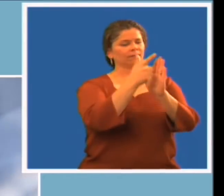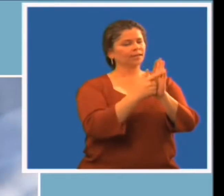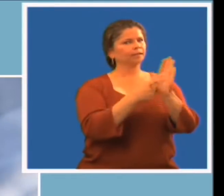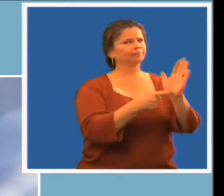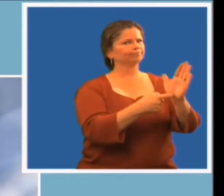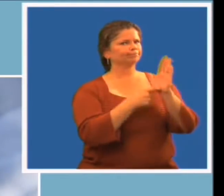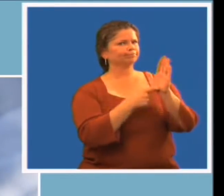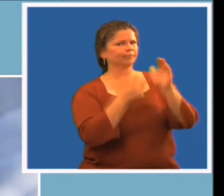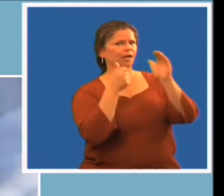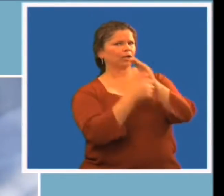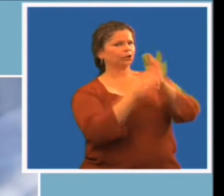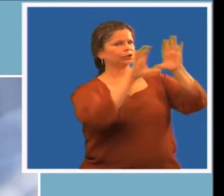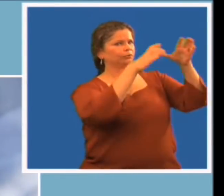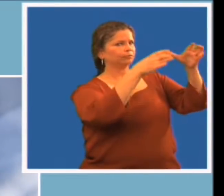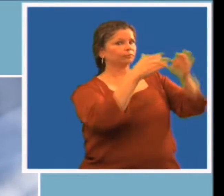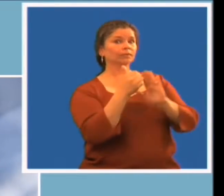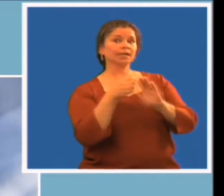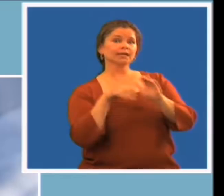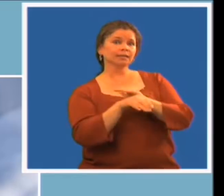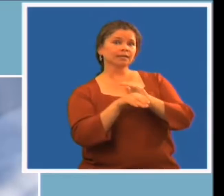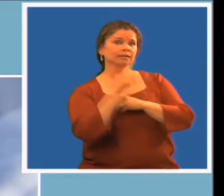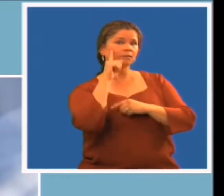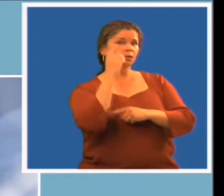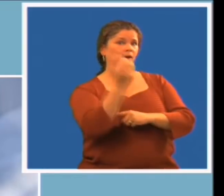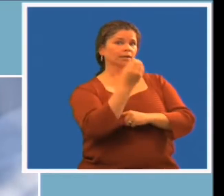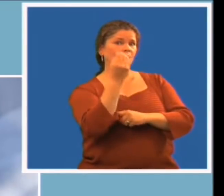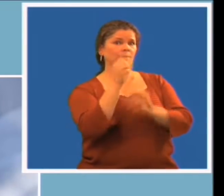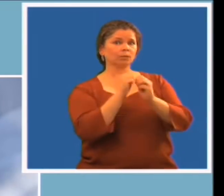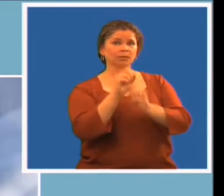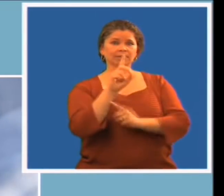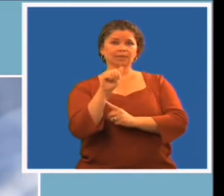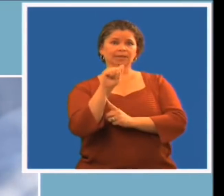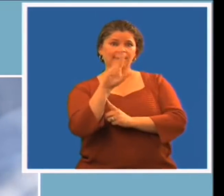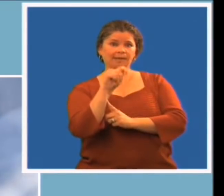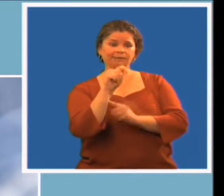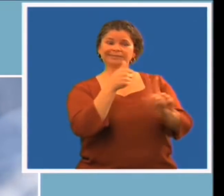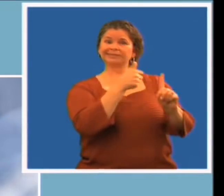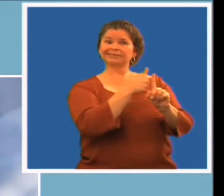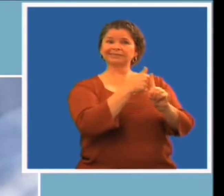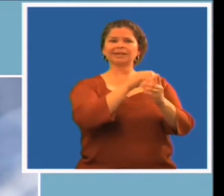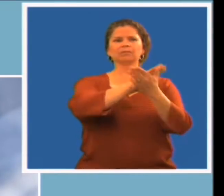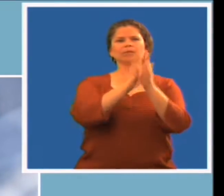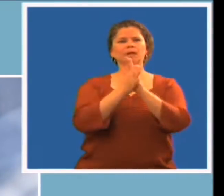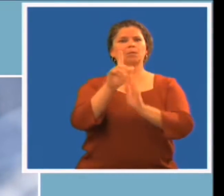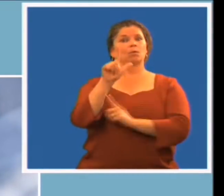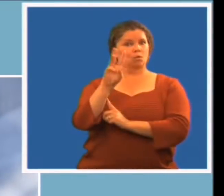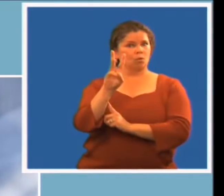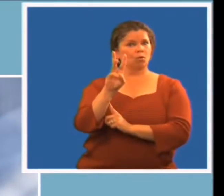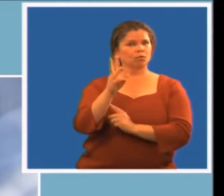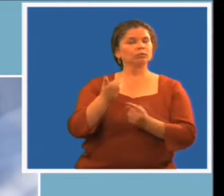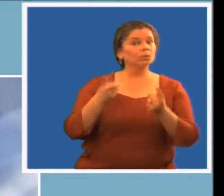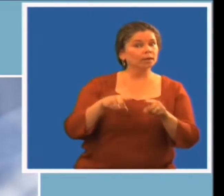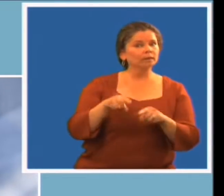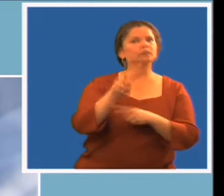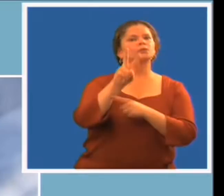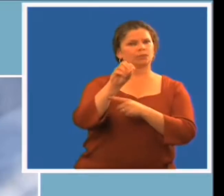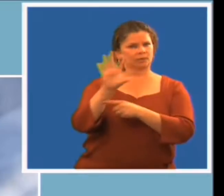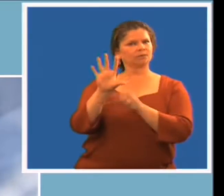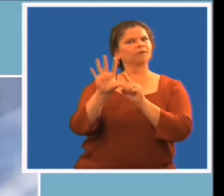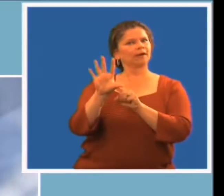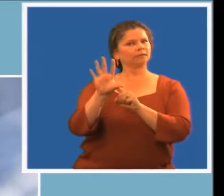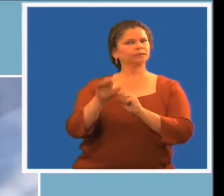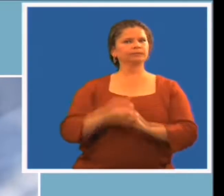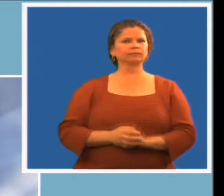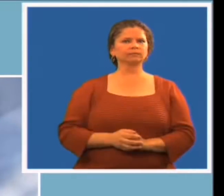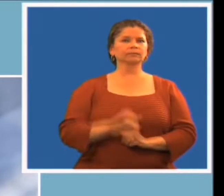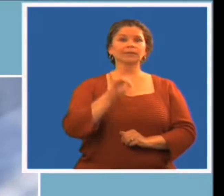The training we are about to begin is one of the legal requirements under the Accessibility for Ontarians with Disabilities Act,